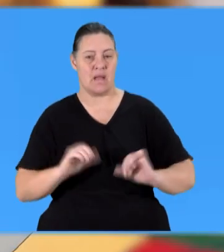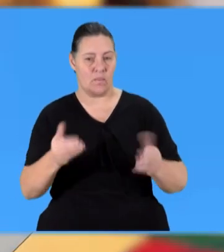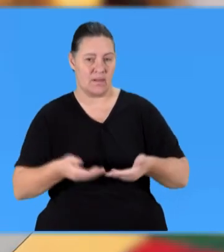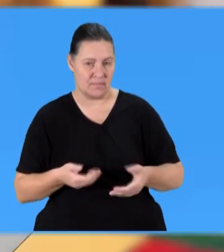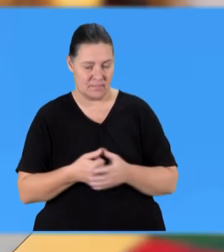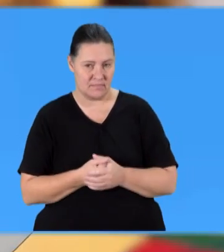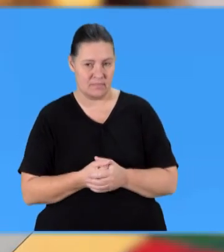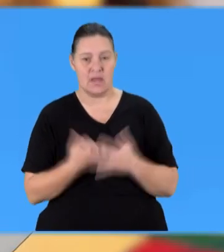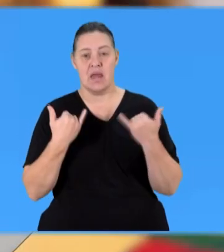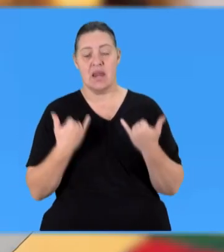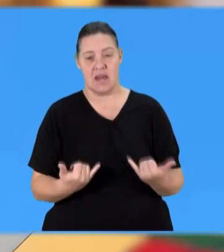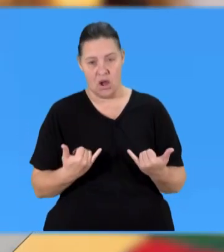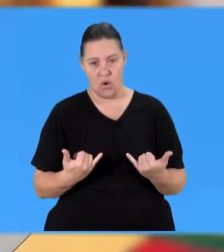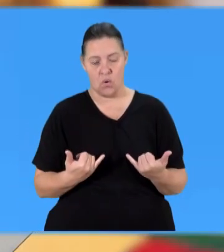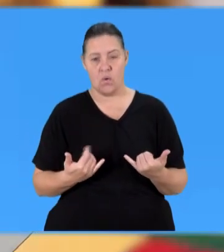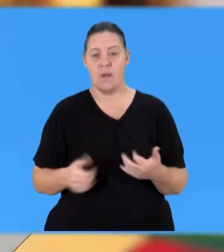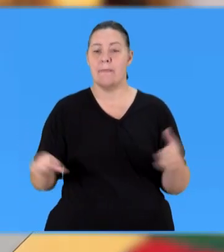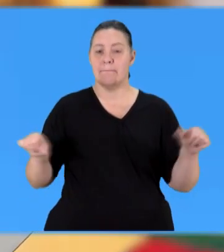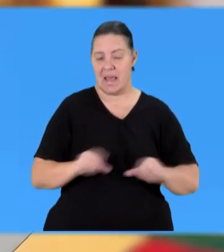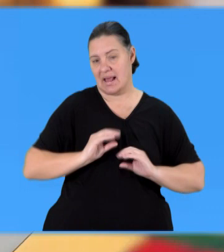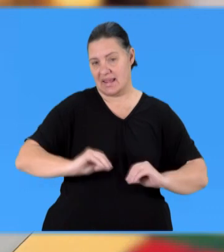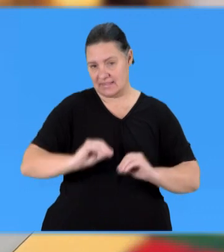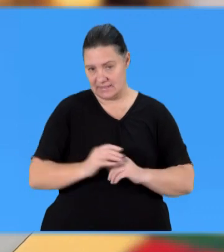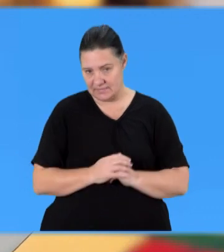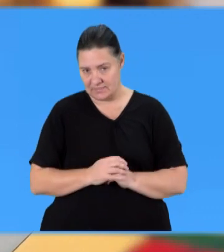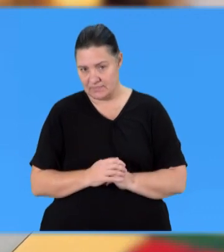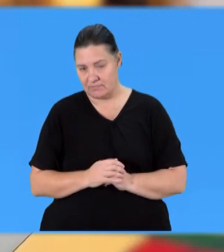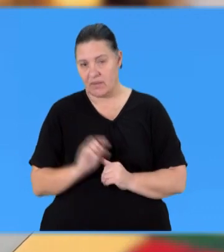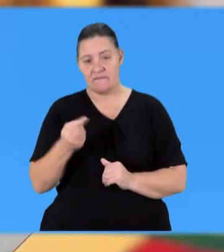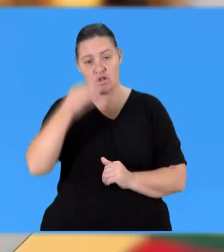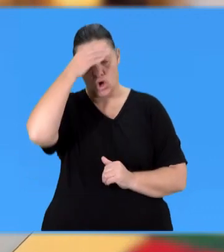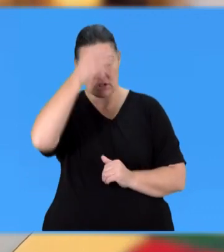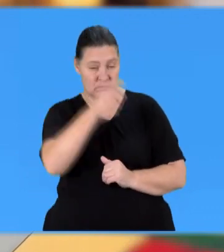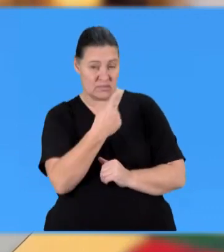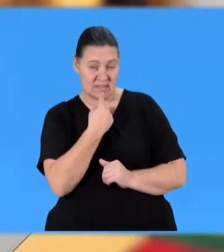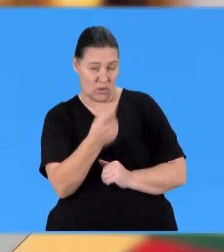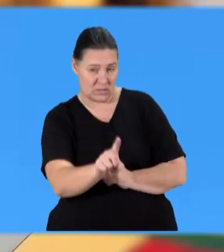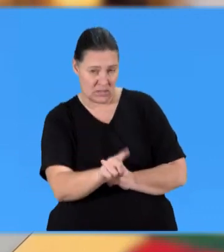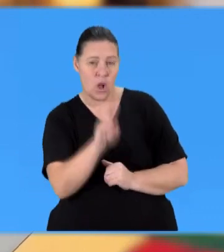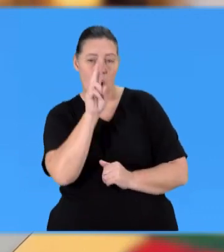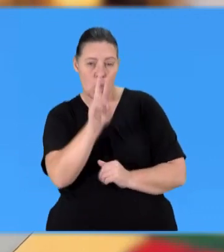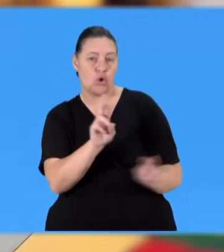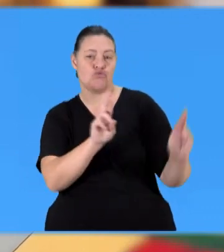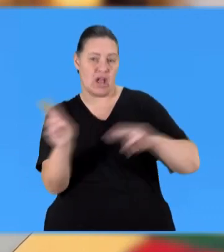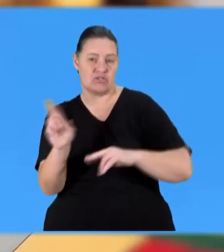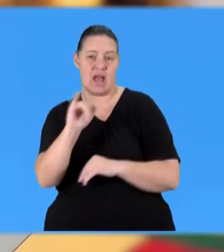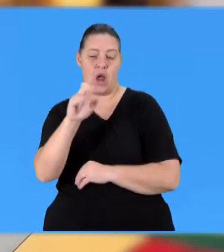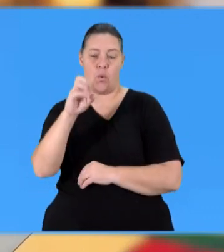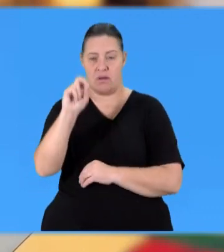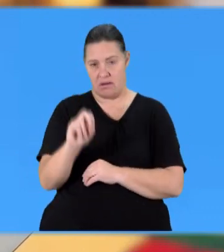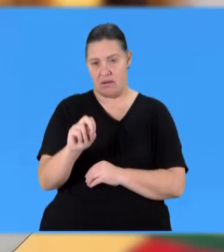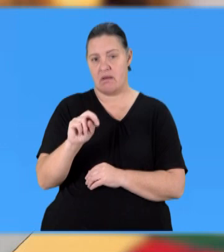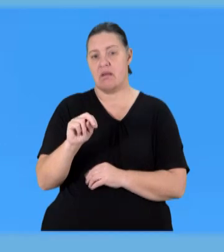Welcome back from an ad break. So now we're just going to jump back into our lesson. So our first concept, we said that you're going to be looking at the reactions of iron